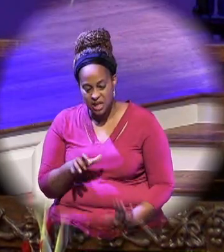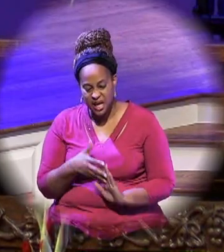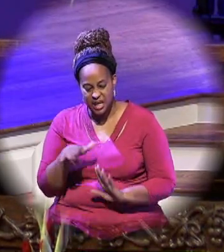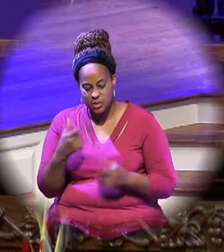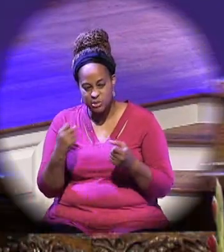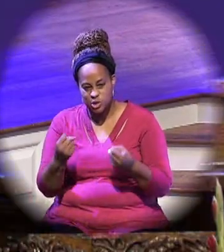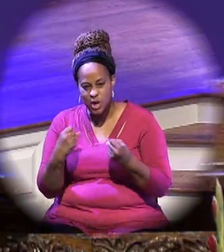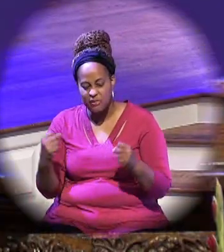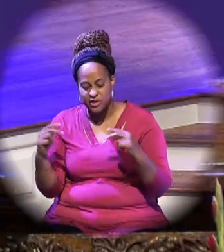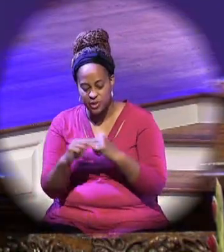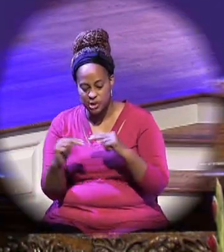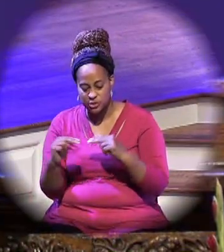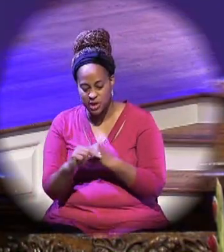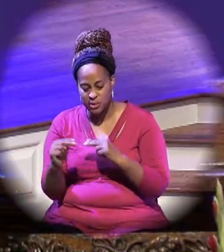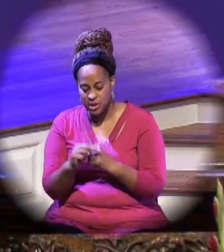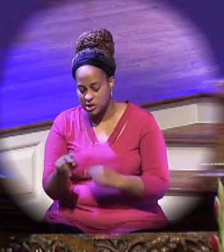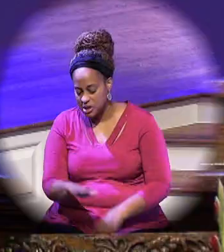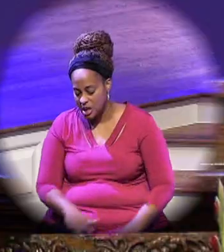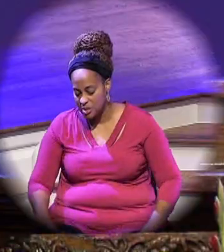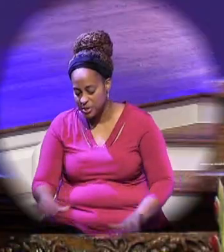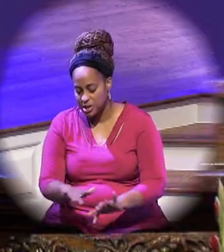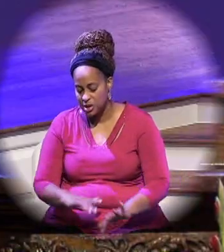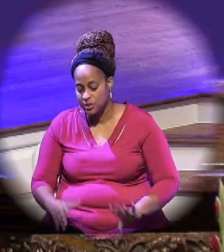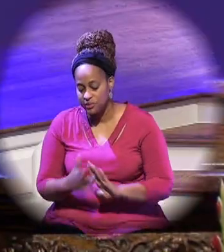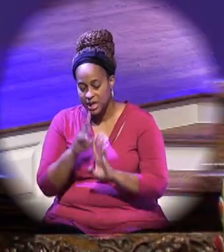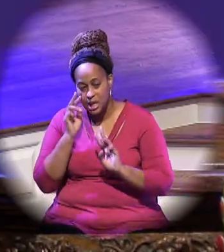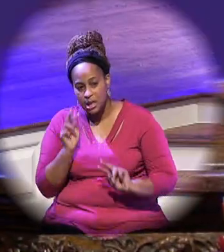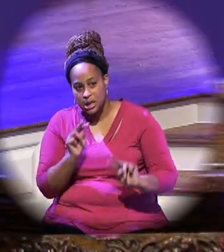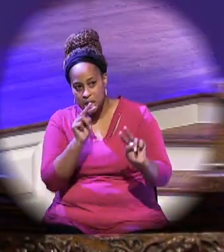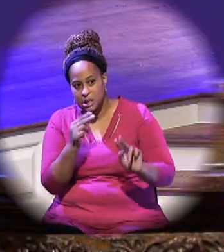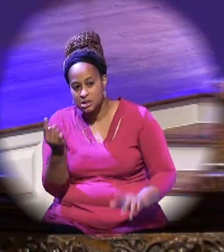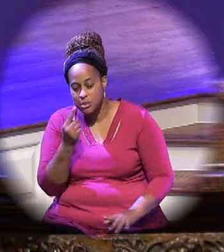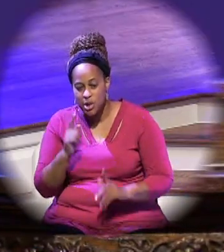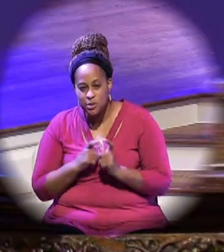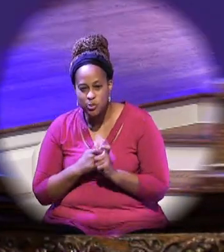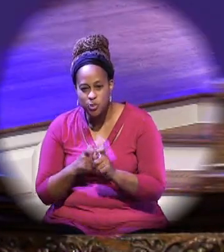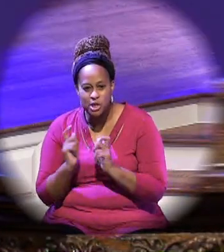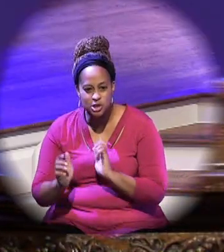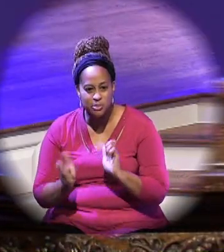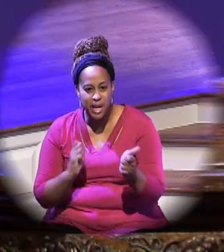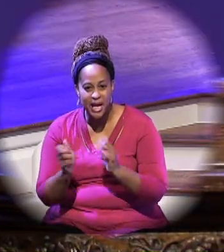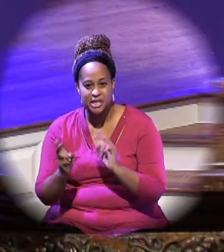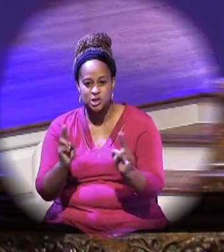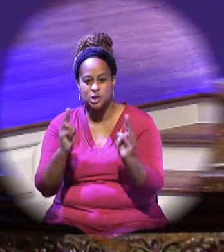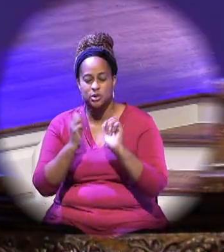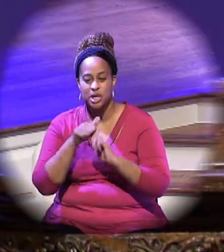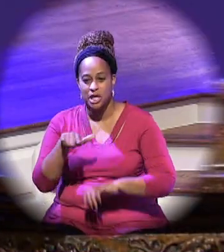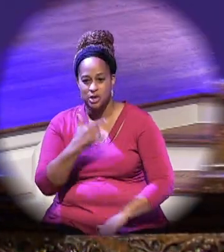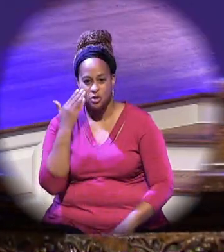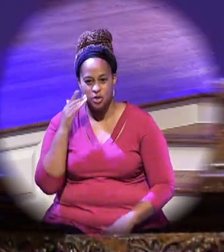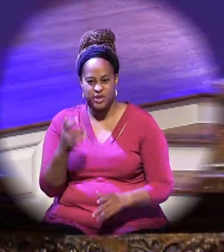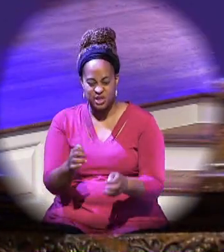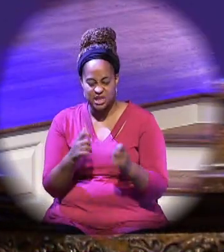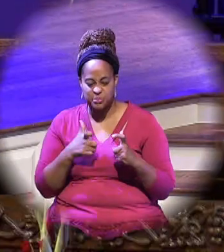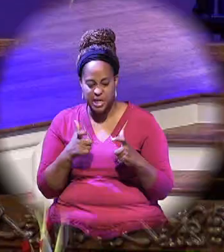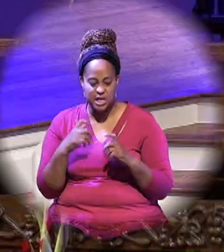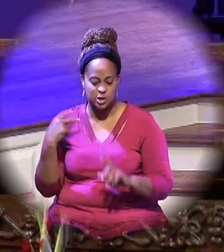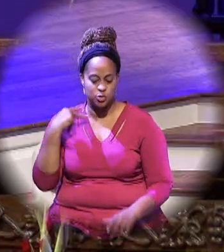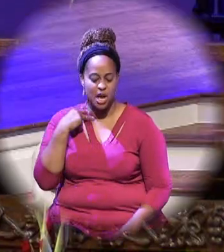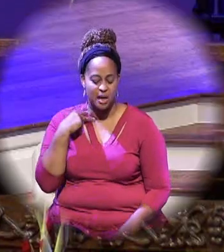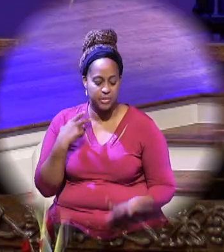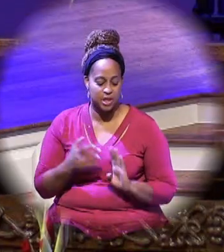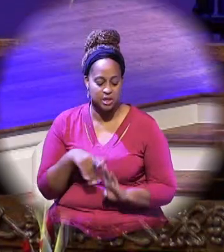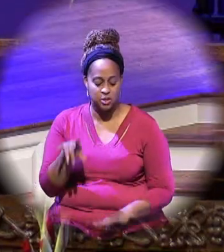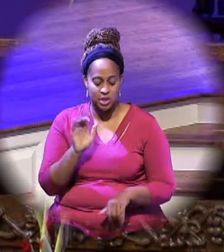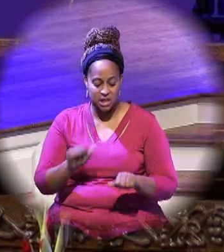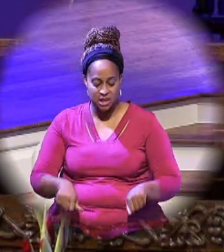these freeways, you're down below, not up above looking, and someone rushes past you and you know there's a speed trap up ahead. You could